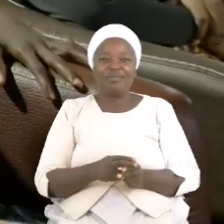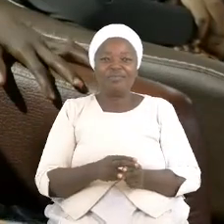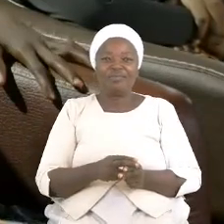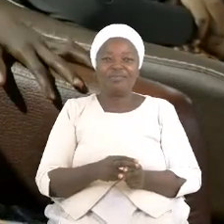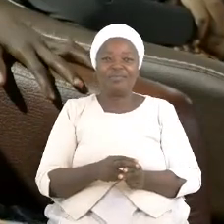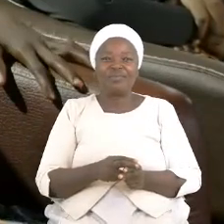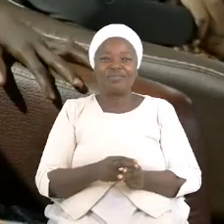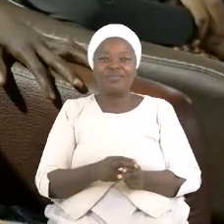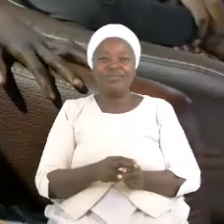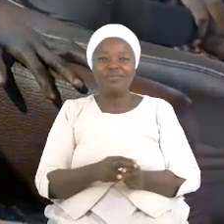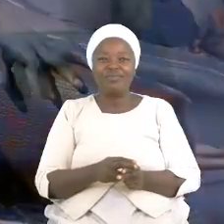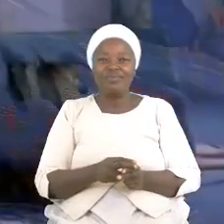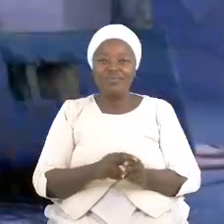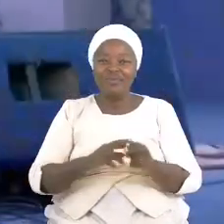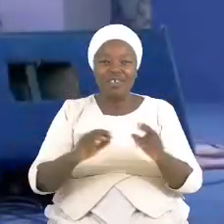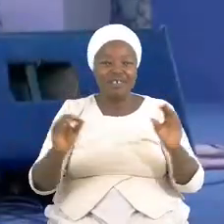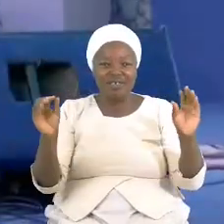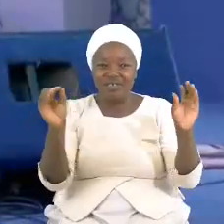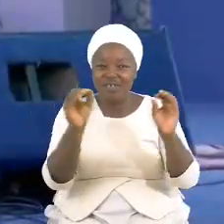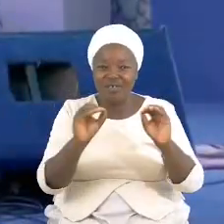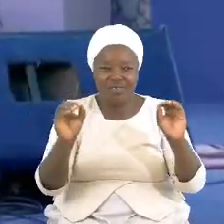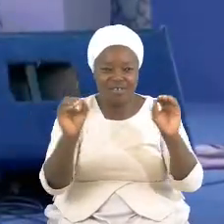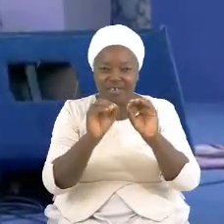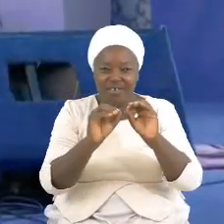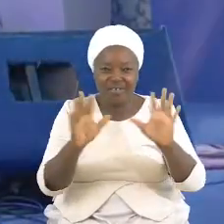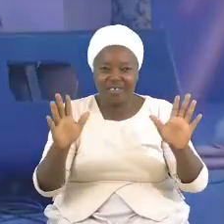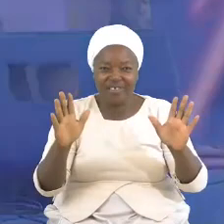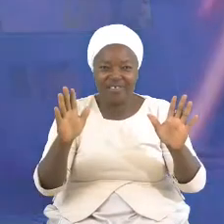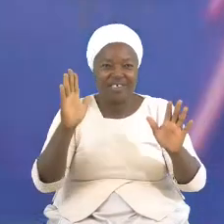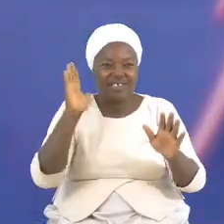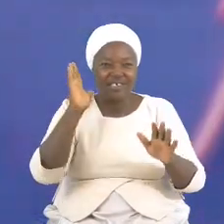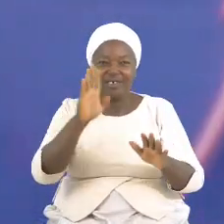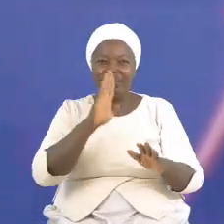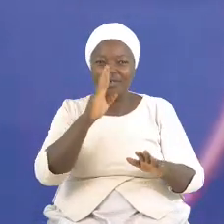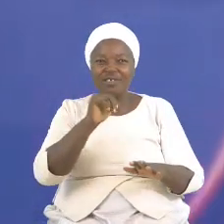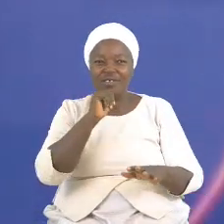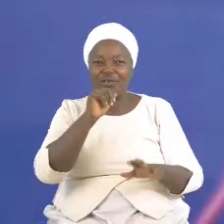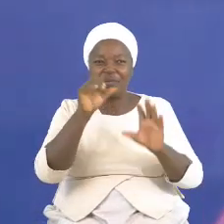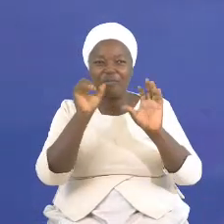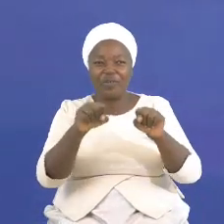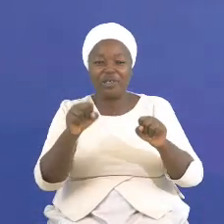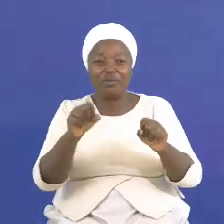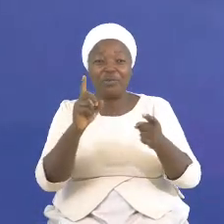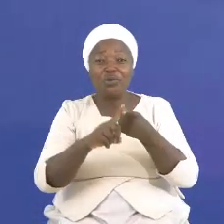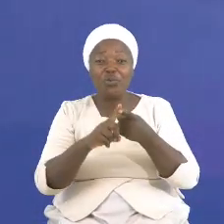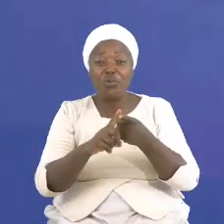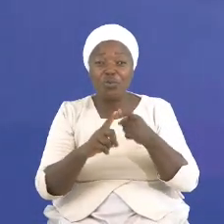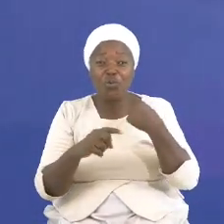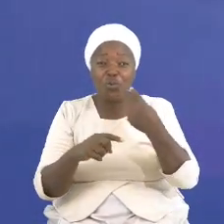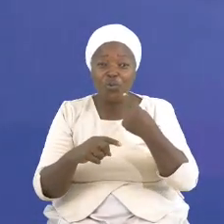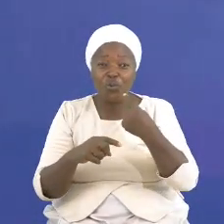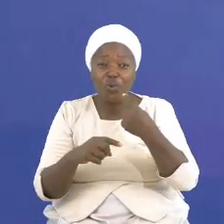And nothing shall be impossible unto tell me.